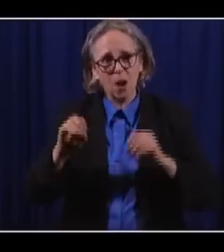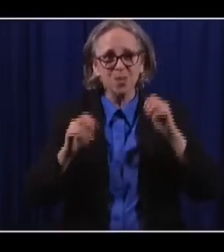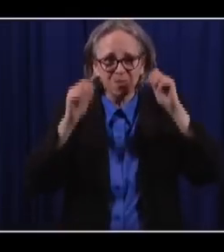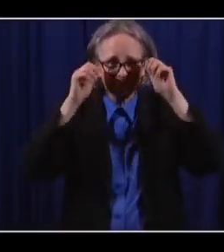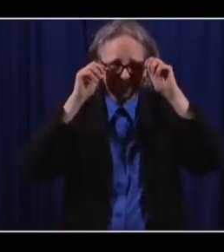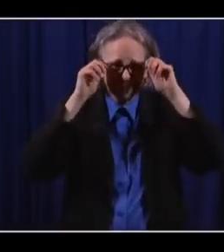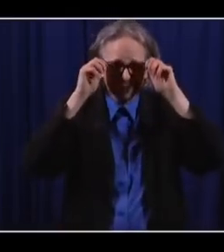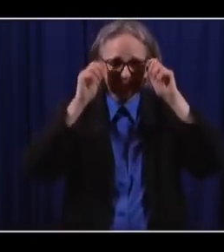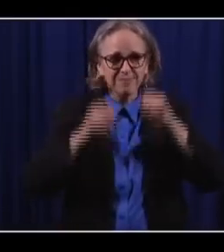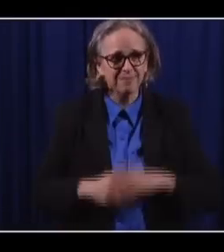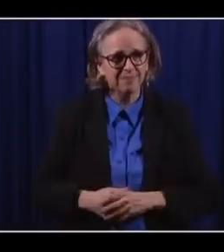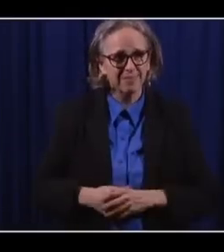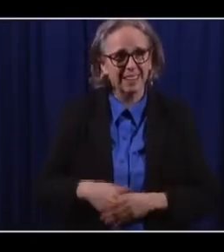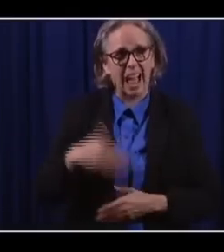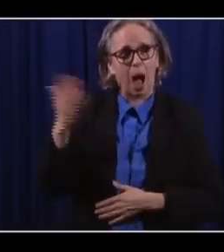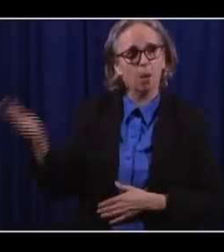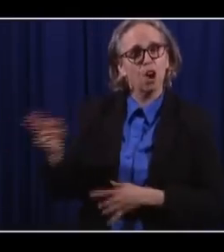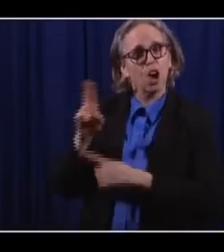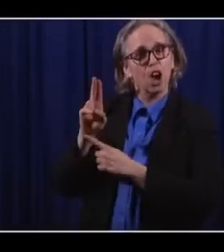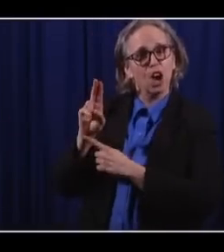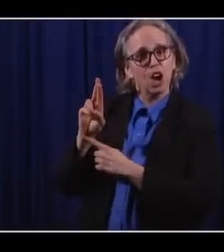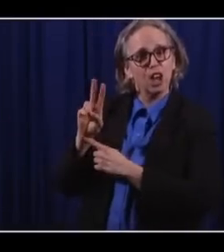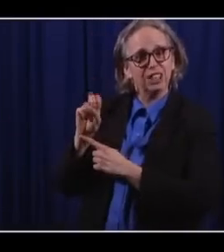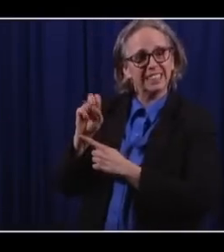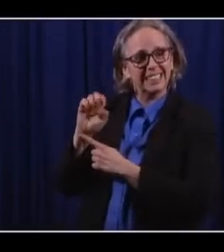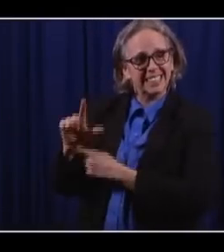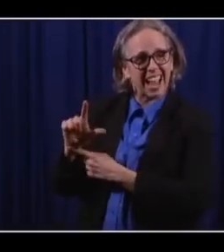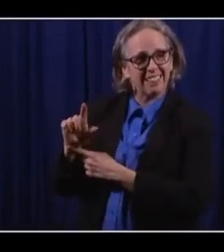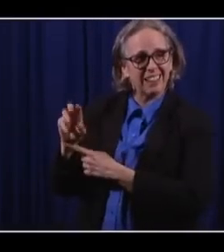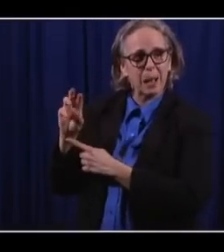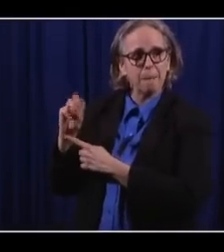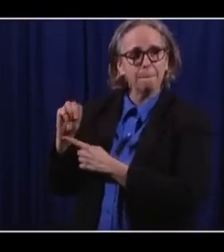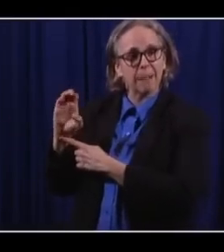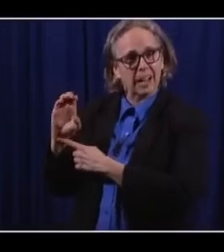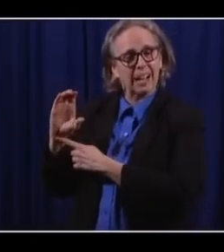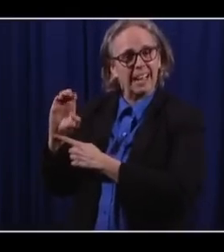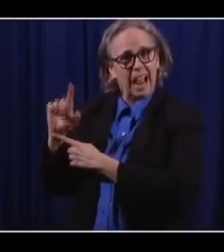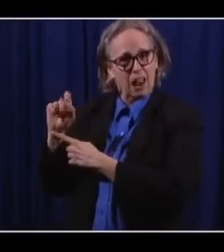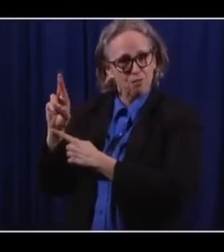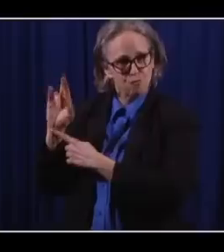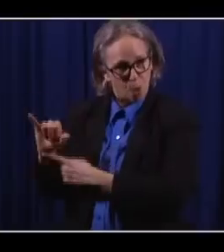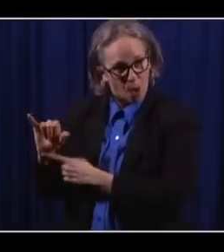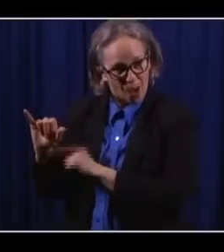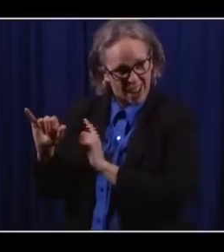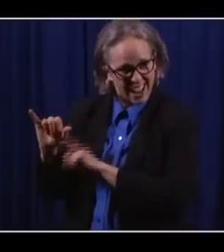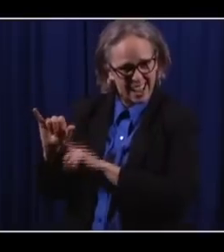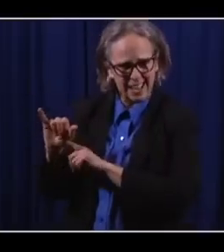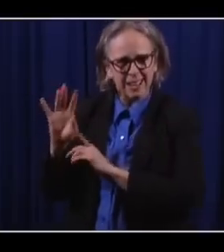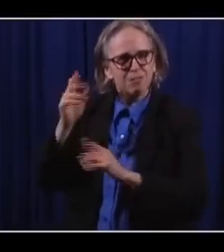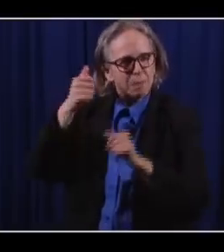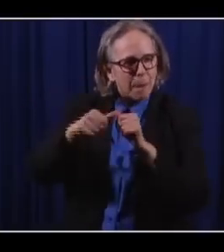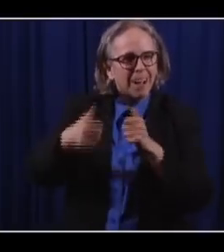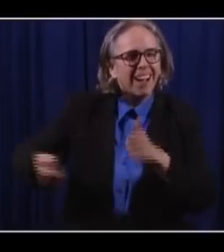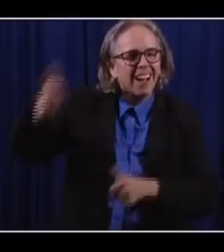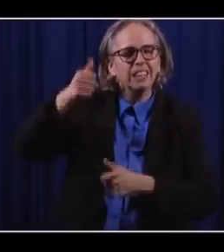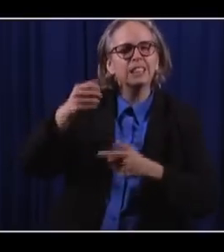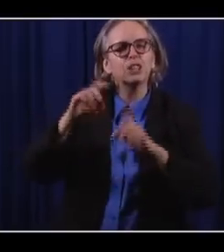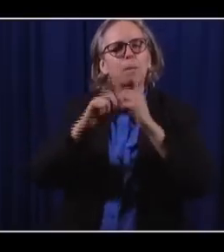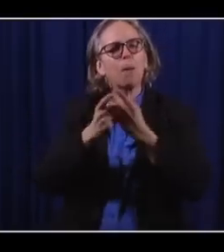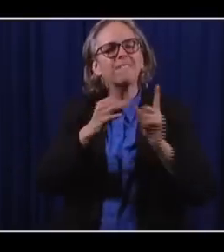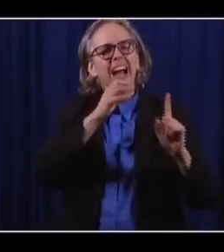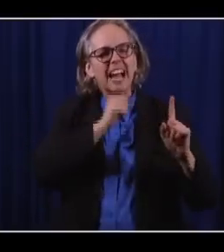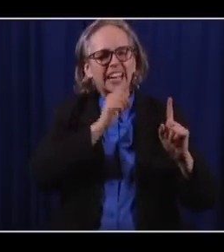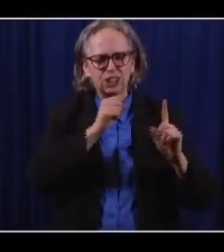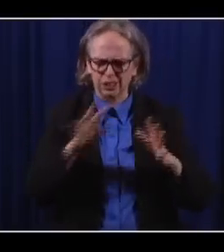McElroy, our director of the Department of Aging, has worked in collaboration with her agency counterparts to direct virus protection efforts